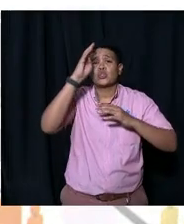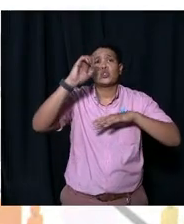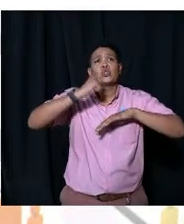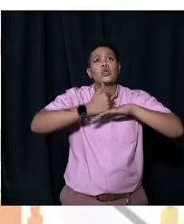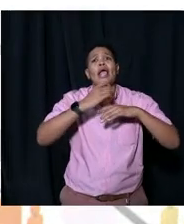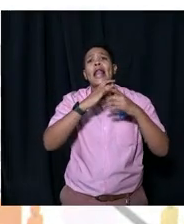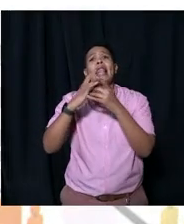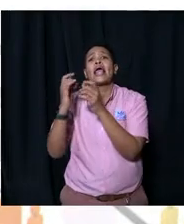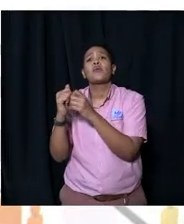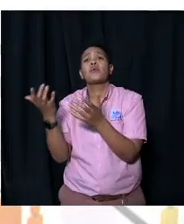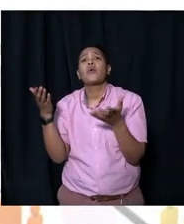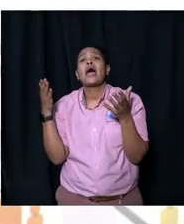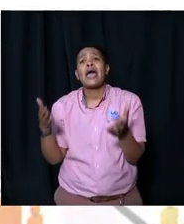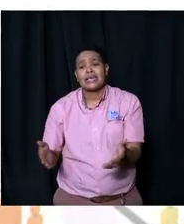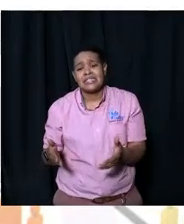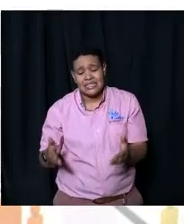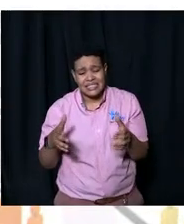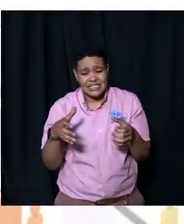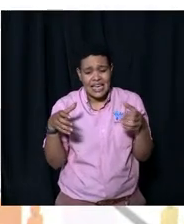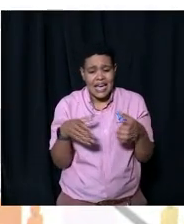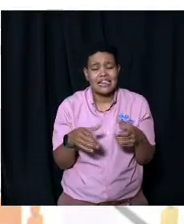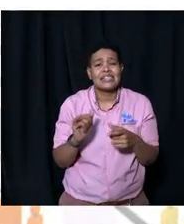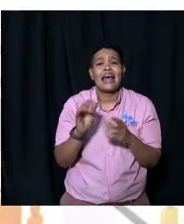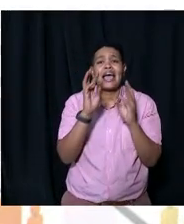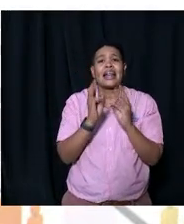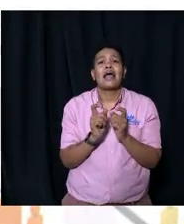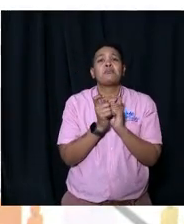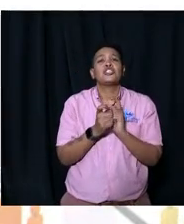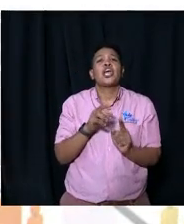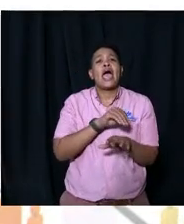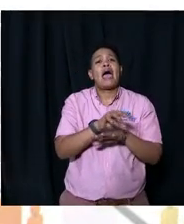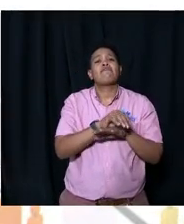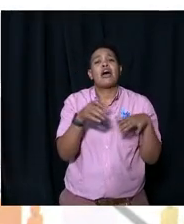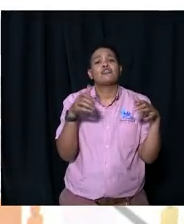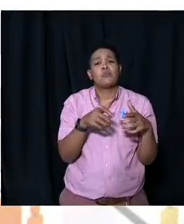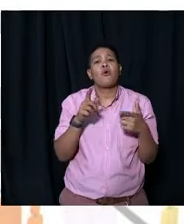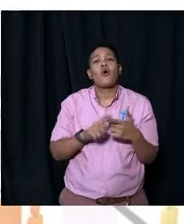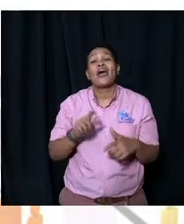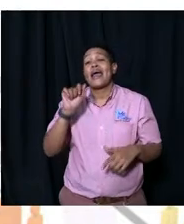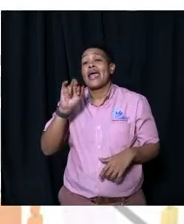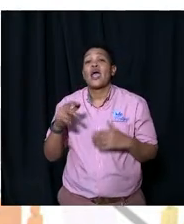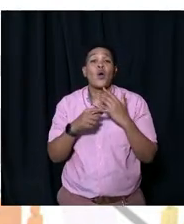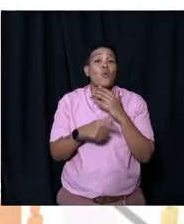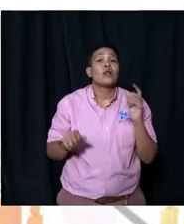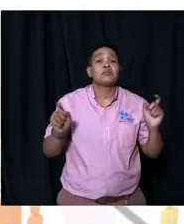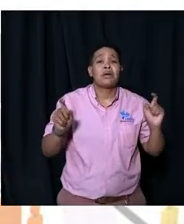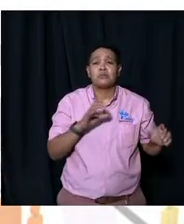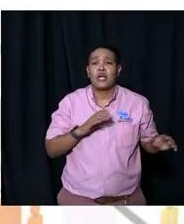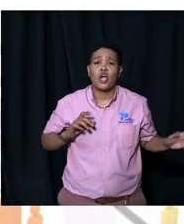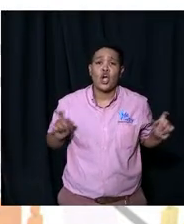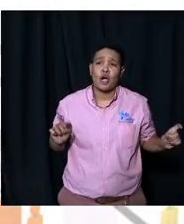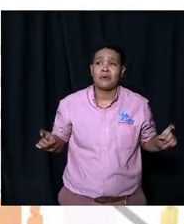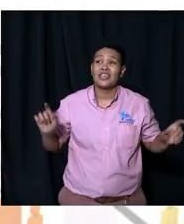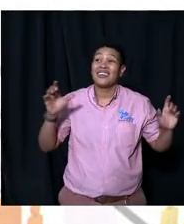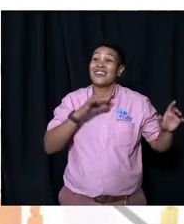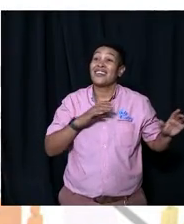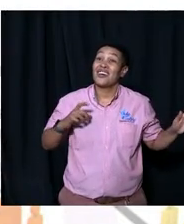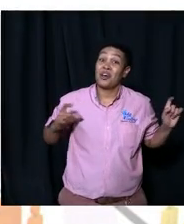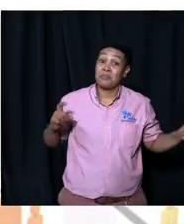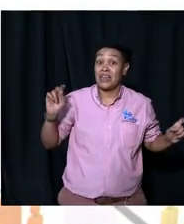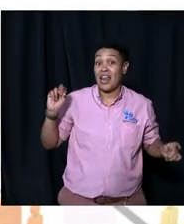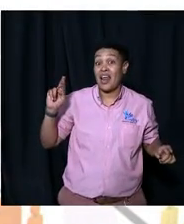with existing entities such as the Climate Change Advisory Board, the Air Quality Management Committee, which is a committee of the